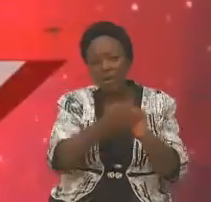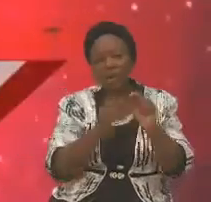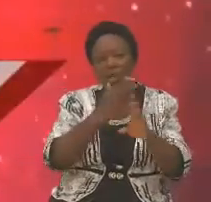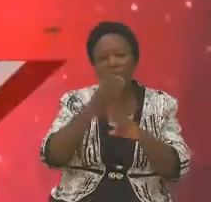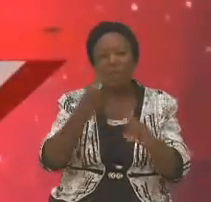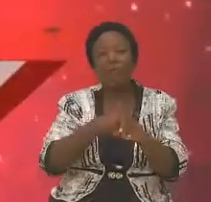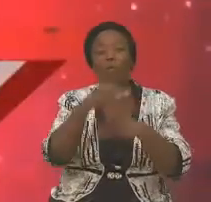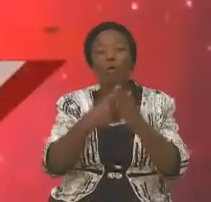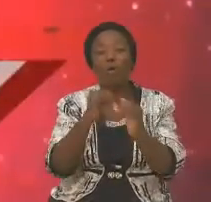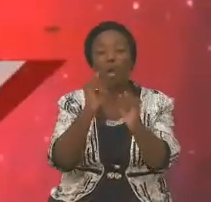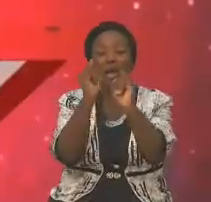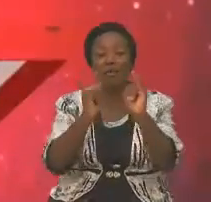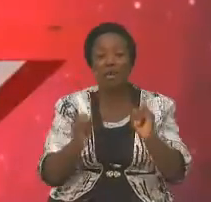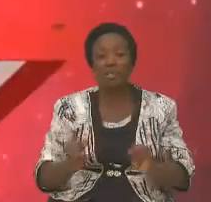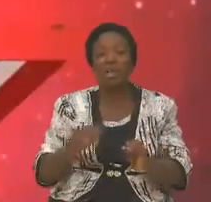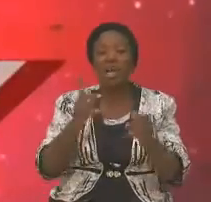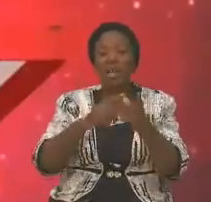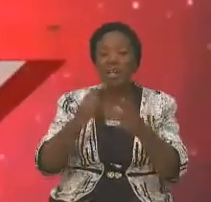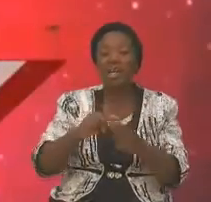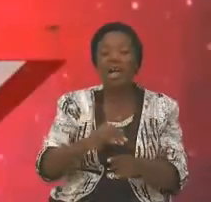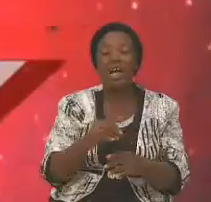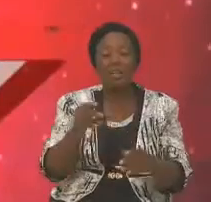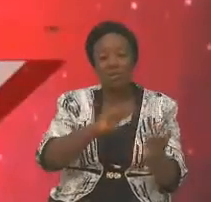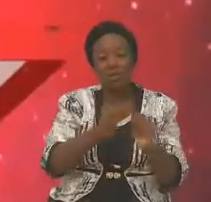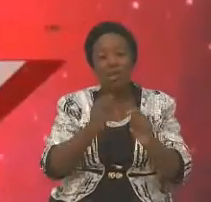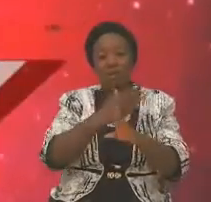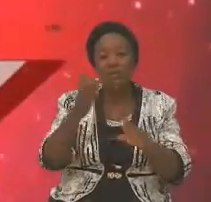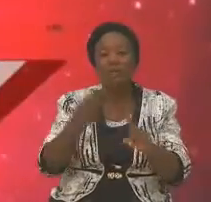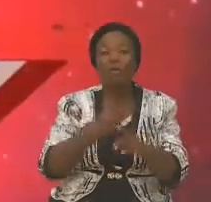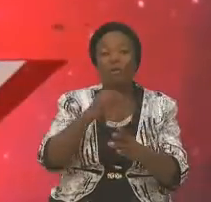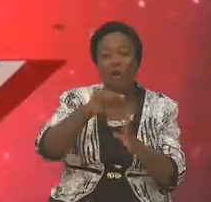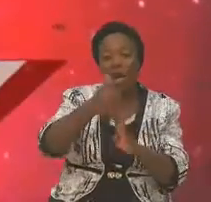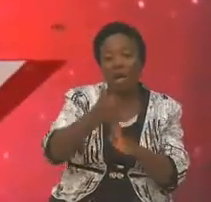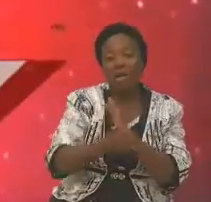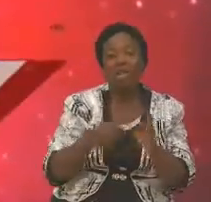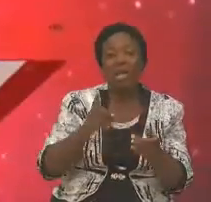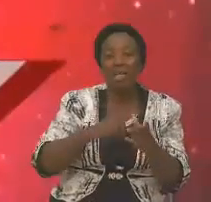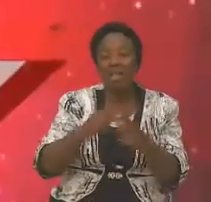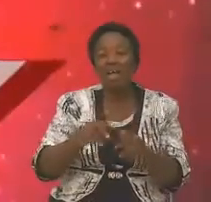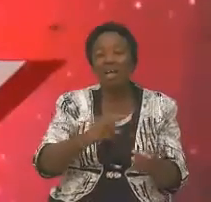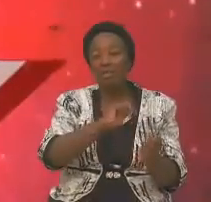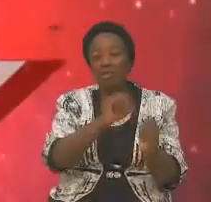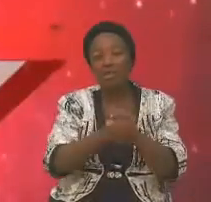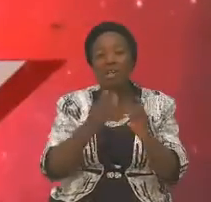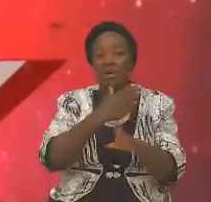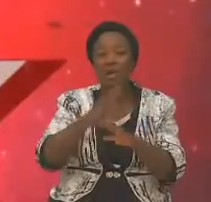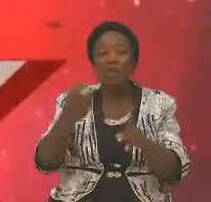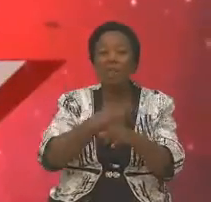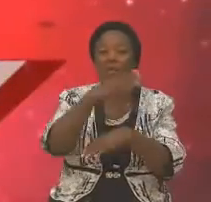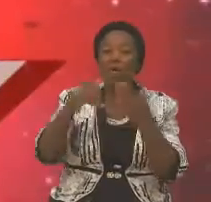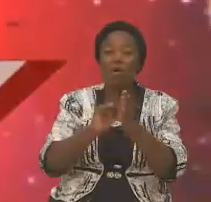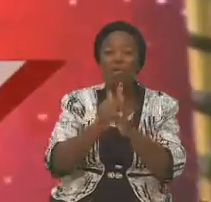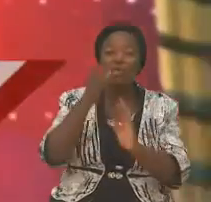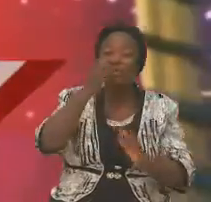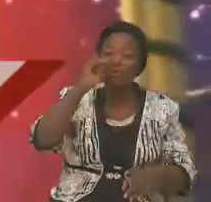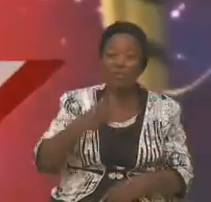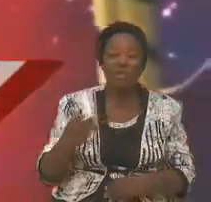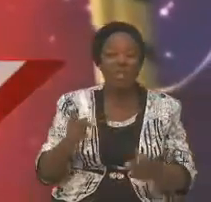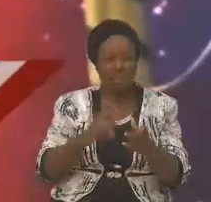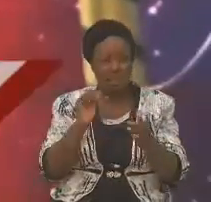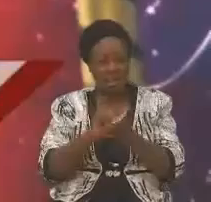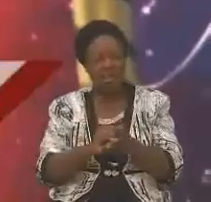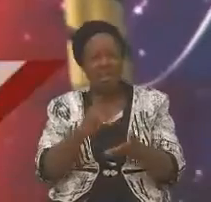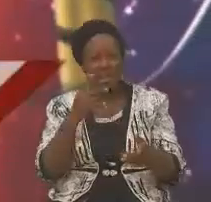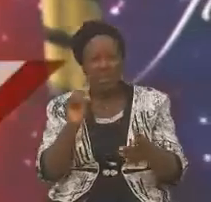from idolatry. I turn away from prostitution. I turn away from everything. The Lord is